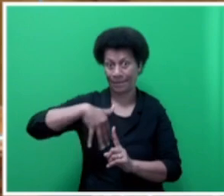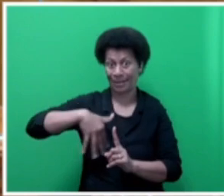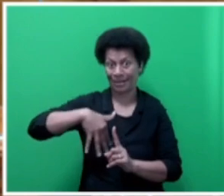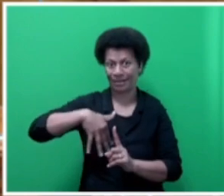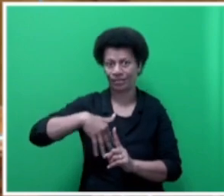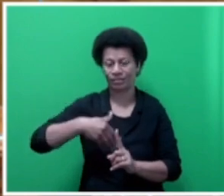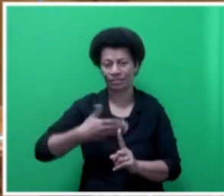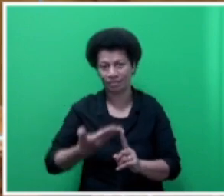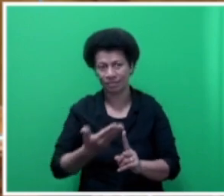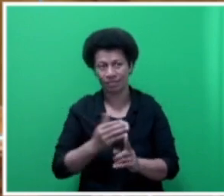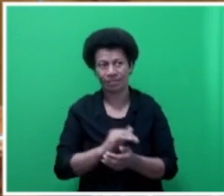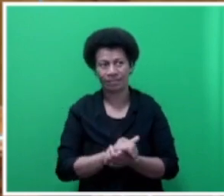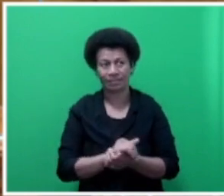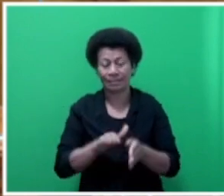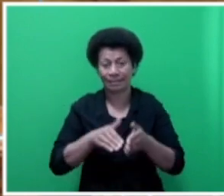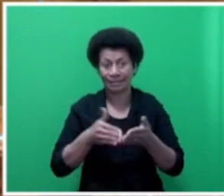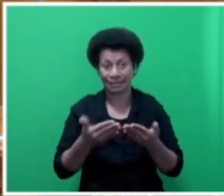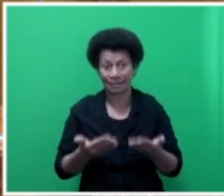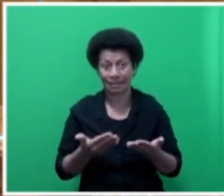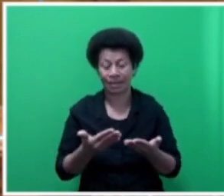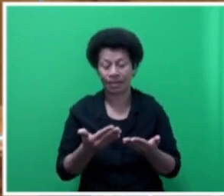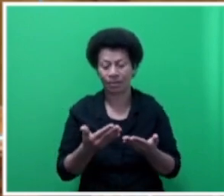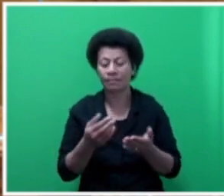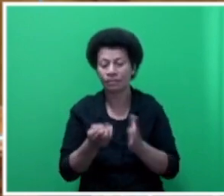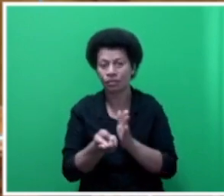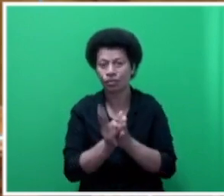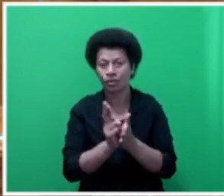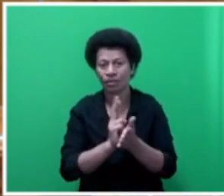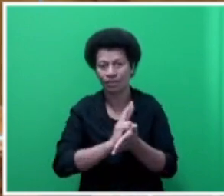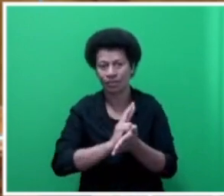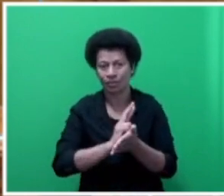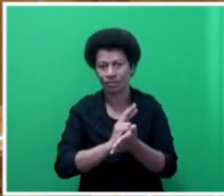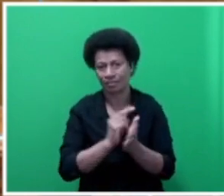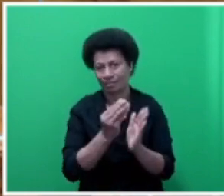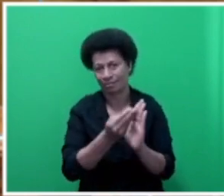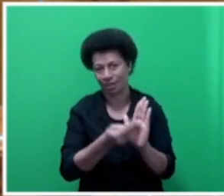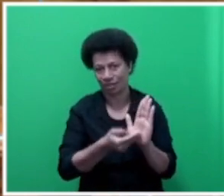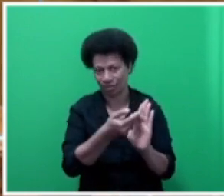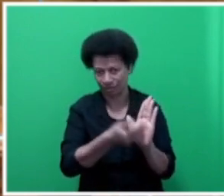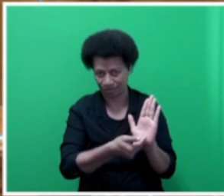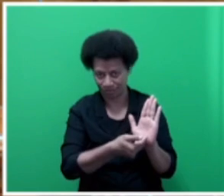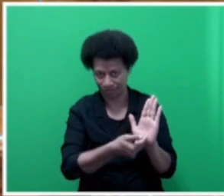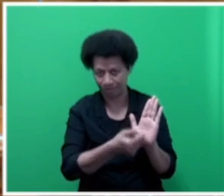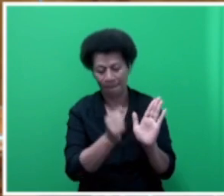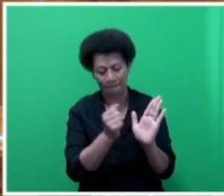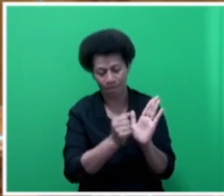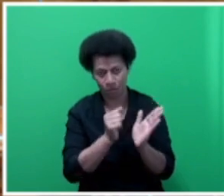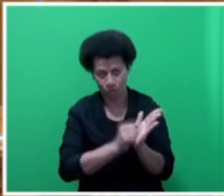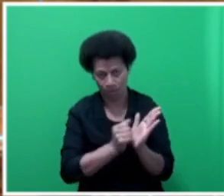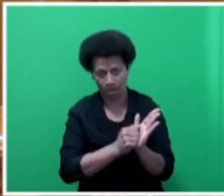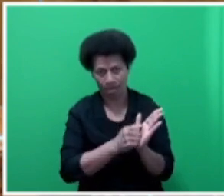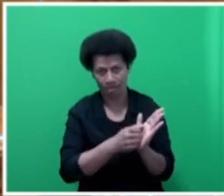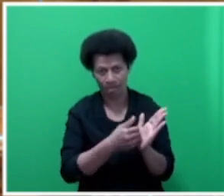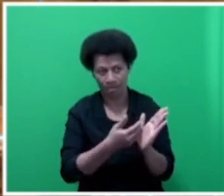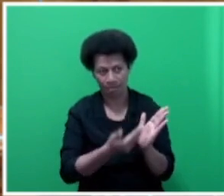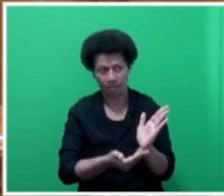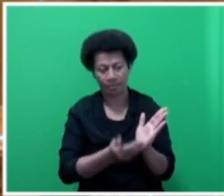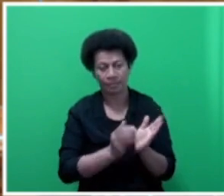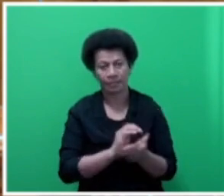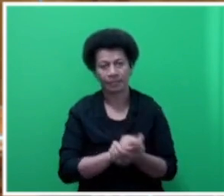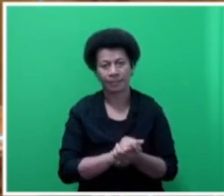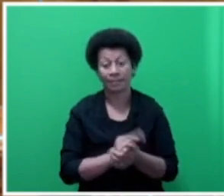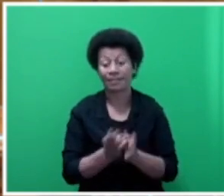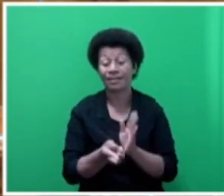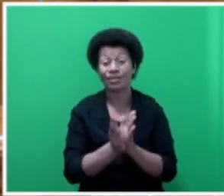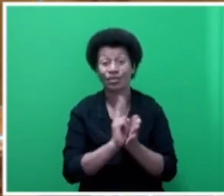I will now turn to the revised budget proper. As usual, the